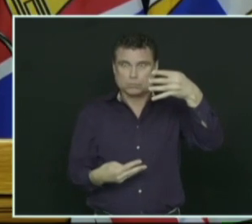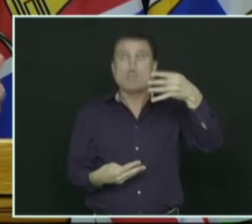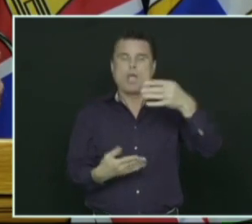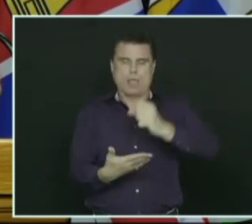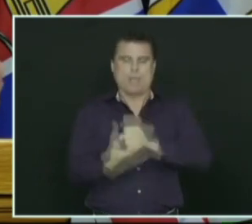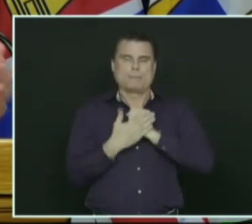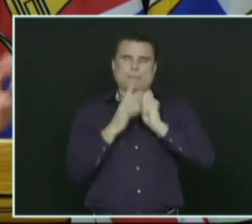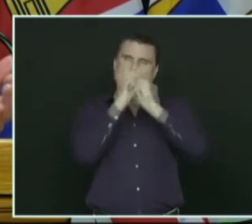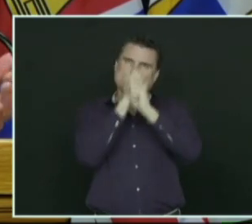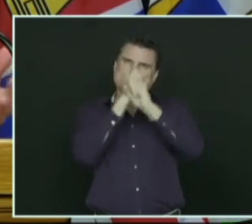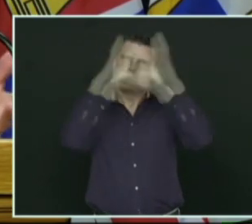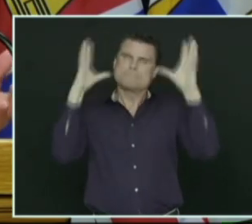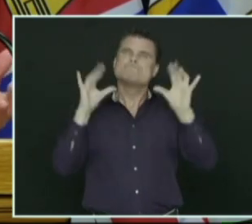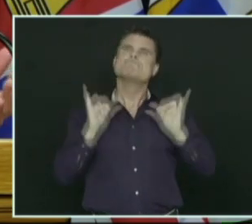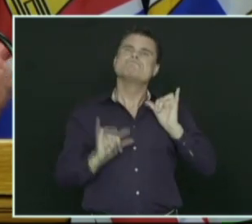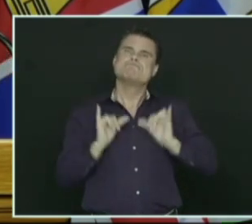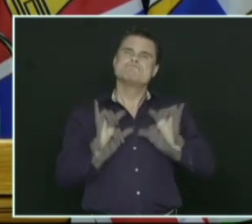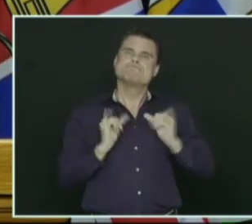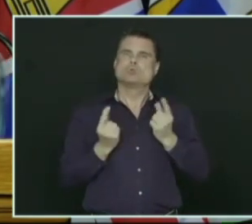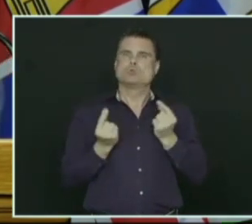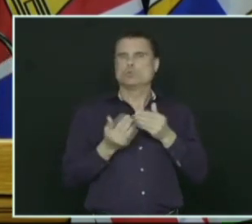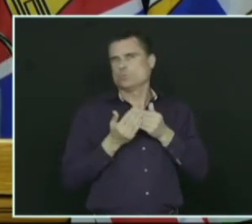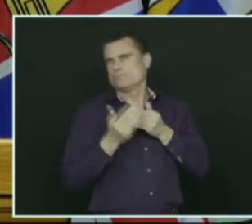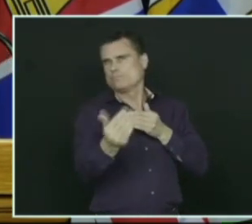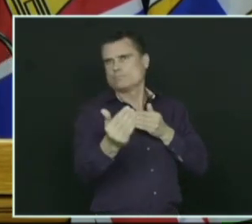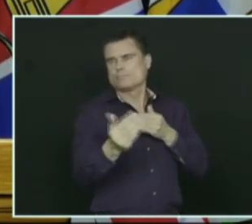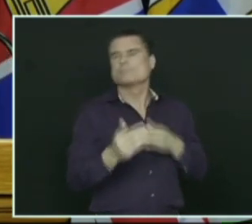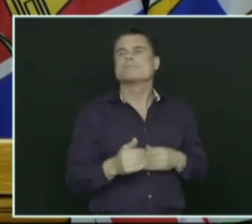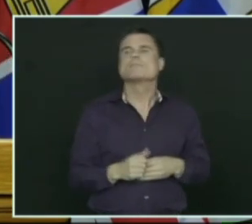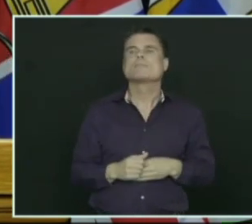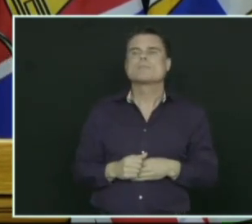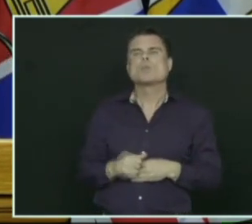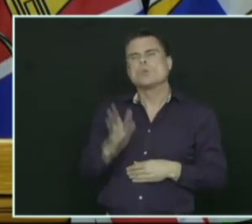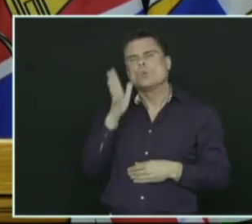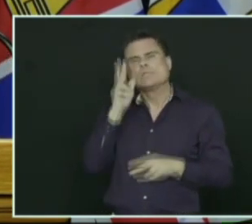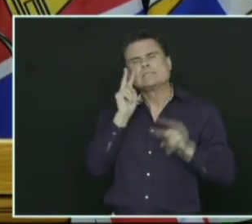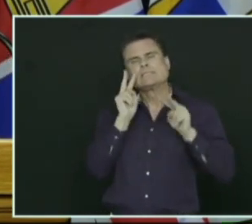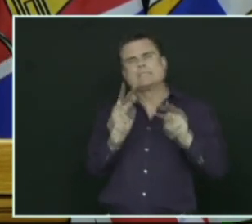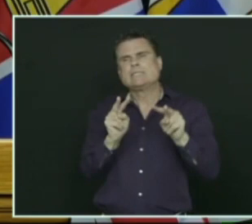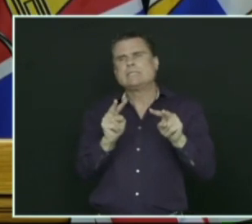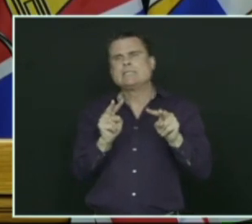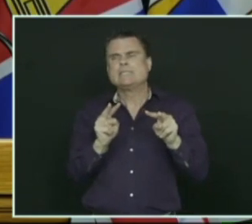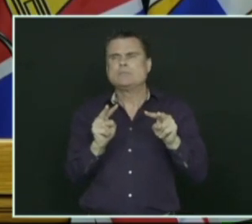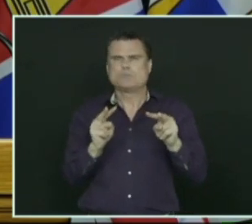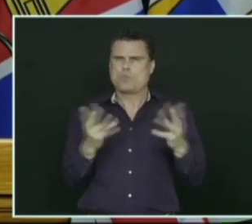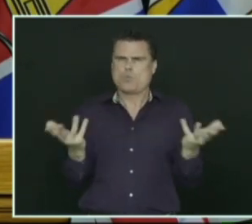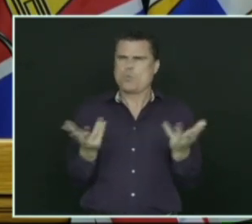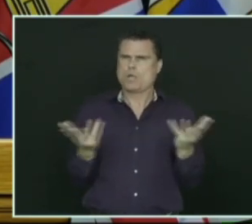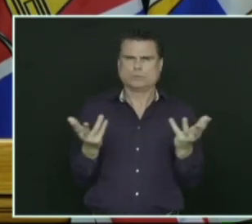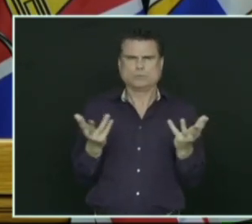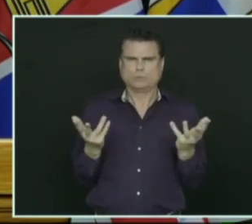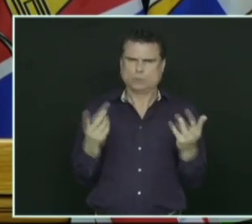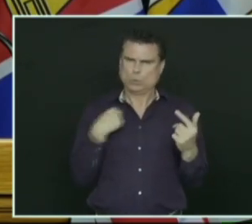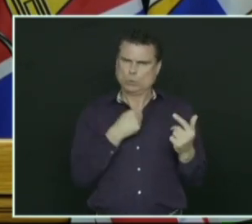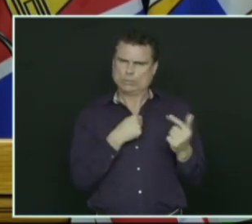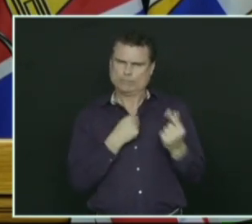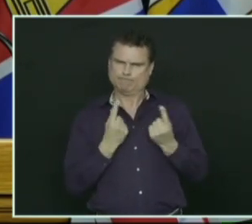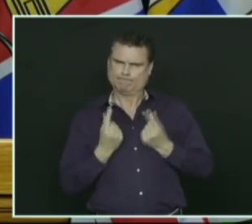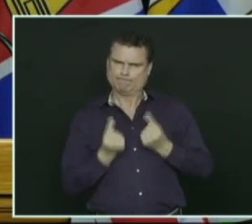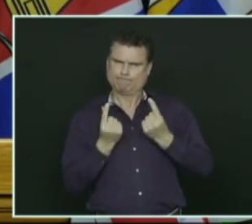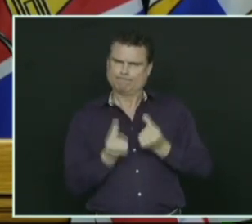next coming months, until we have enough herd immunity that we're not going to get a dramatic increases